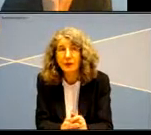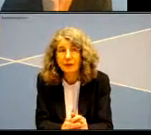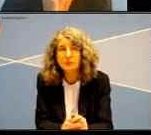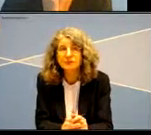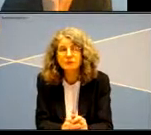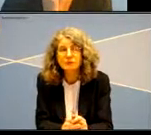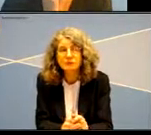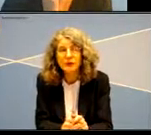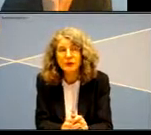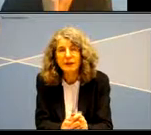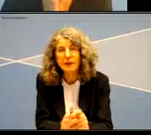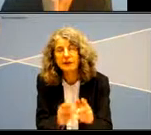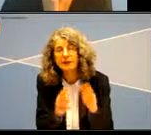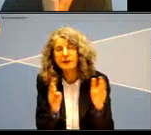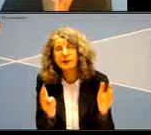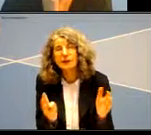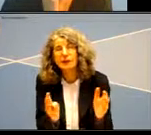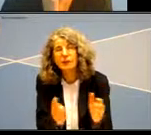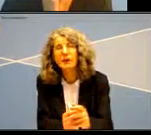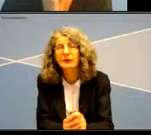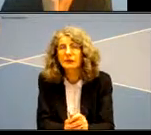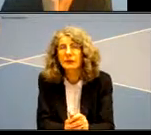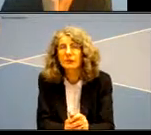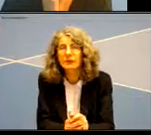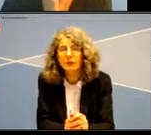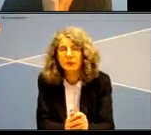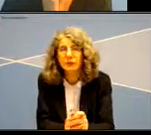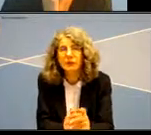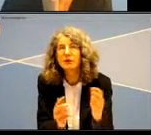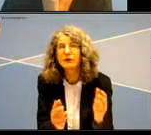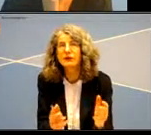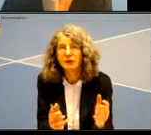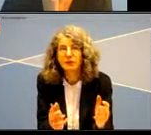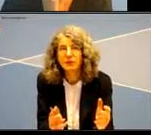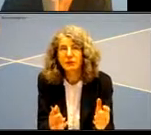well. And it is a comprehensive approach, a